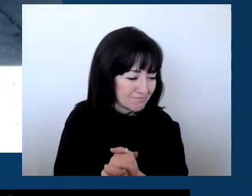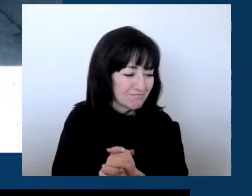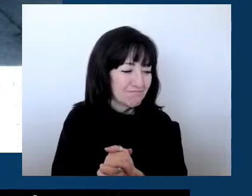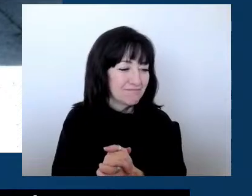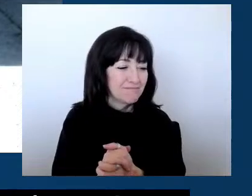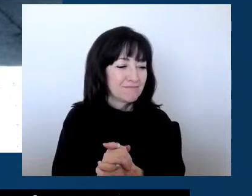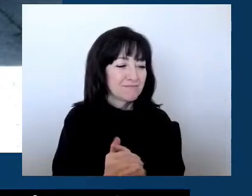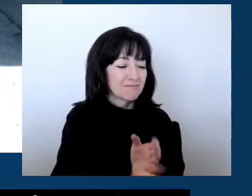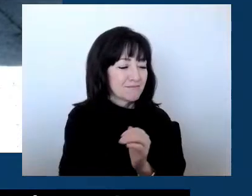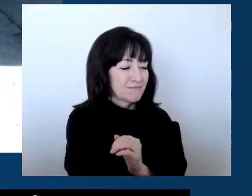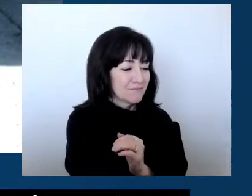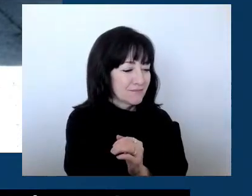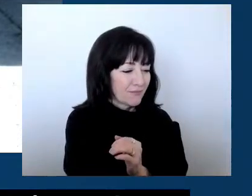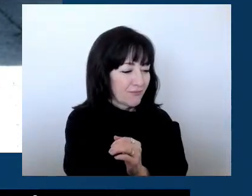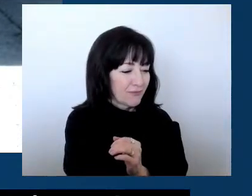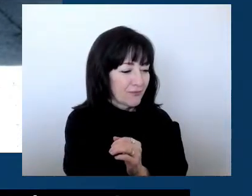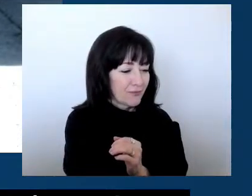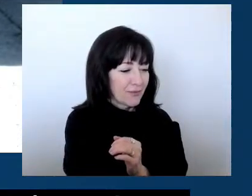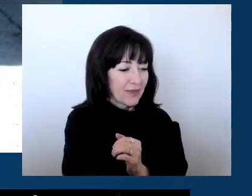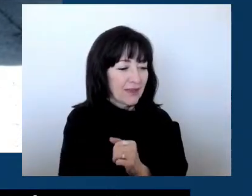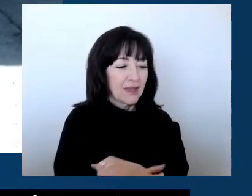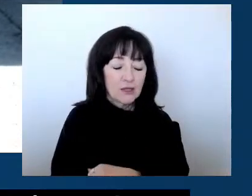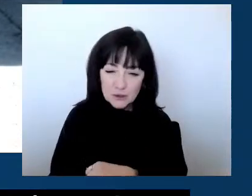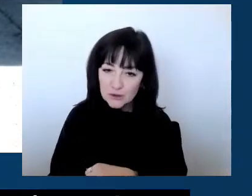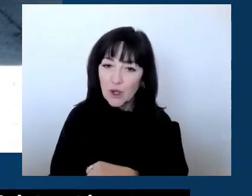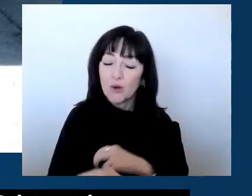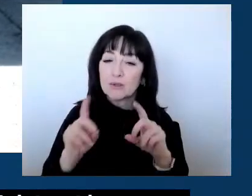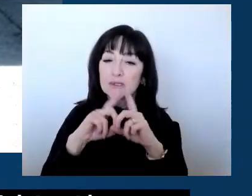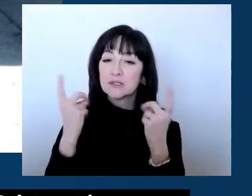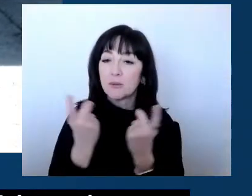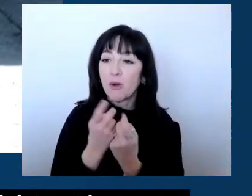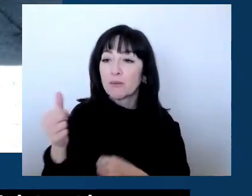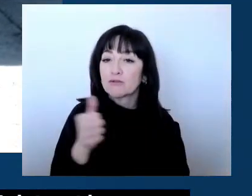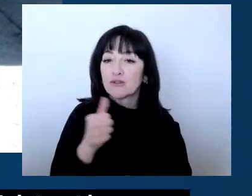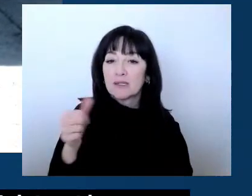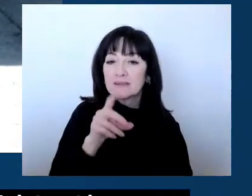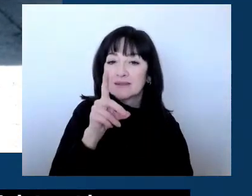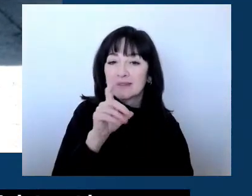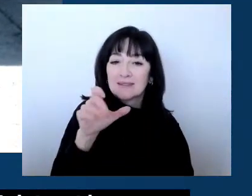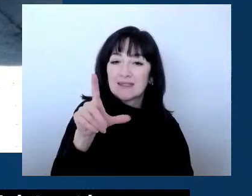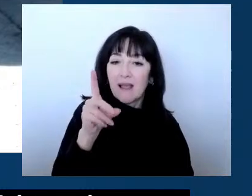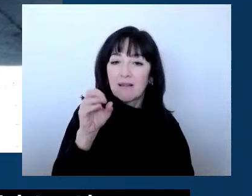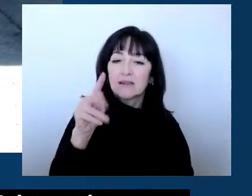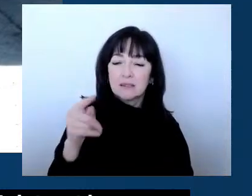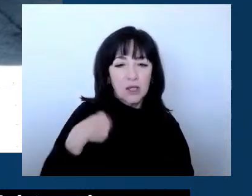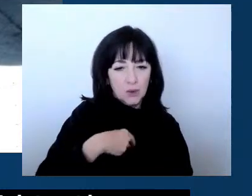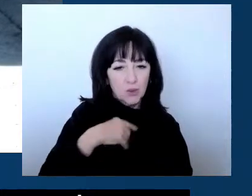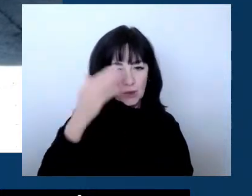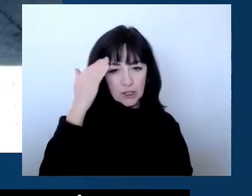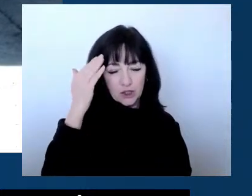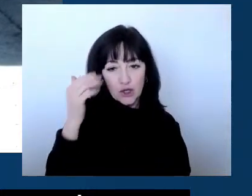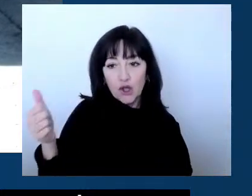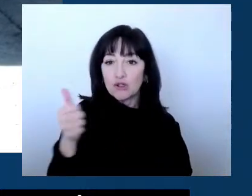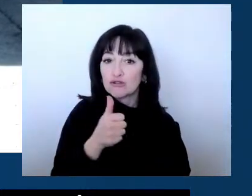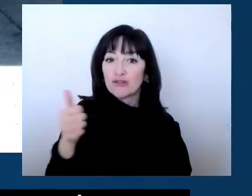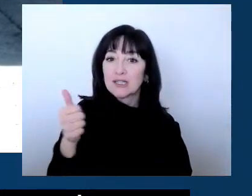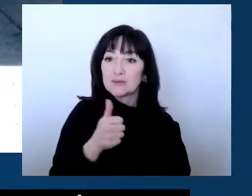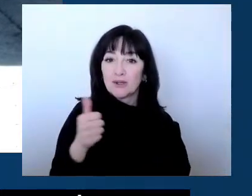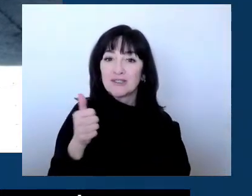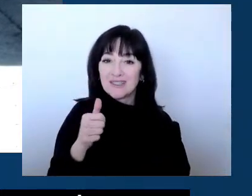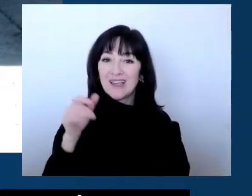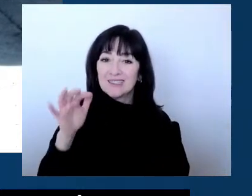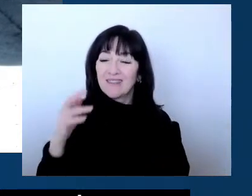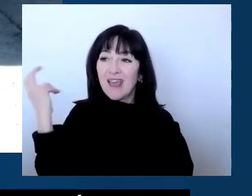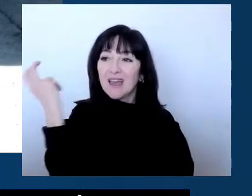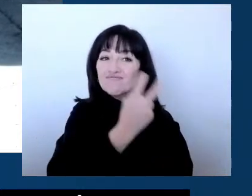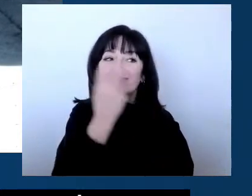So, as the Department of Transportation, we recognize that transportation is the leading cause of greenhouse gas emissions and that we need to be